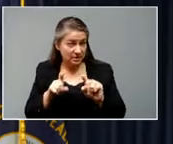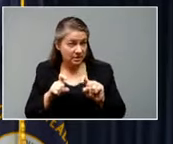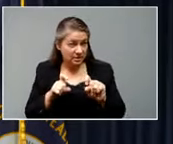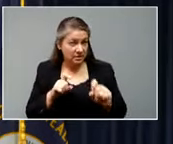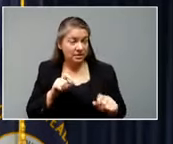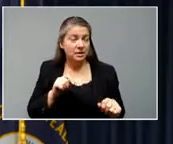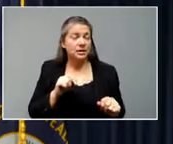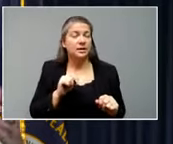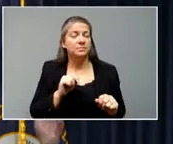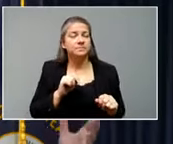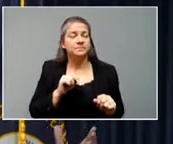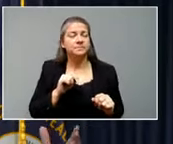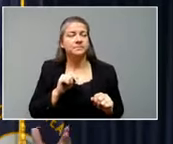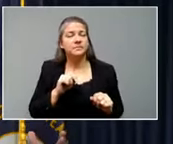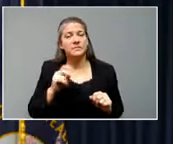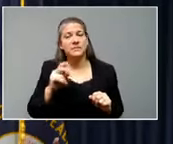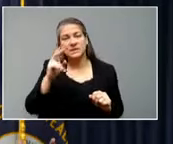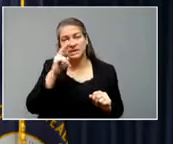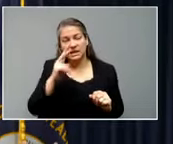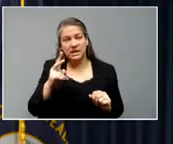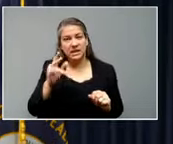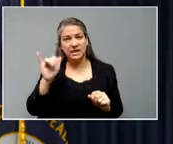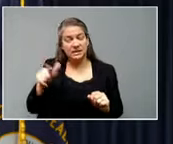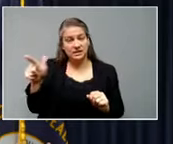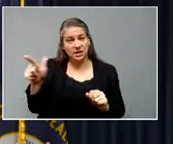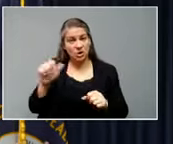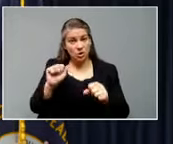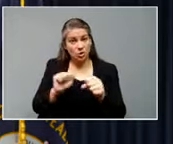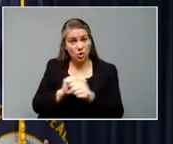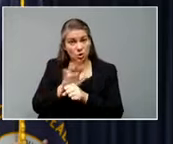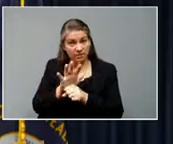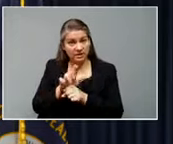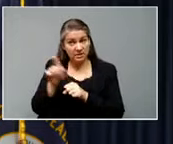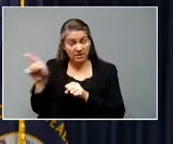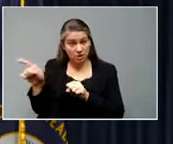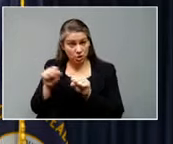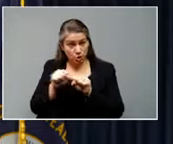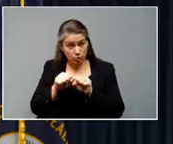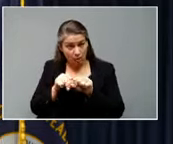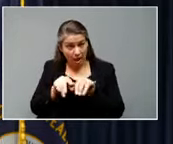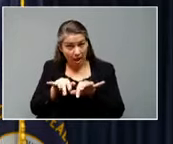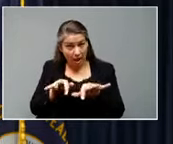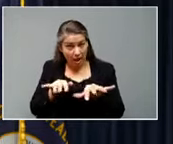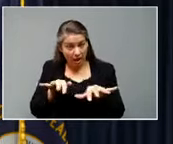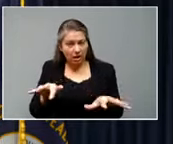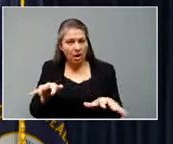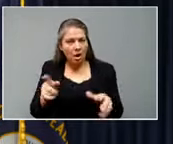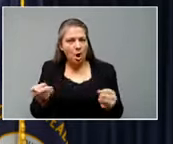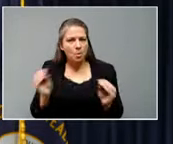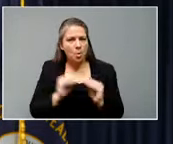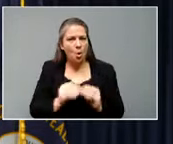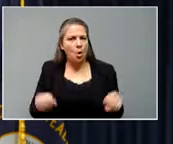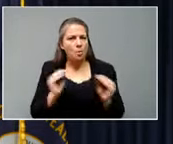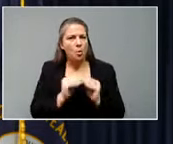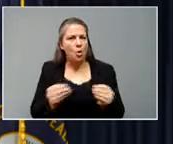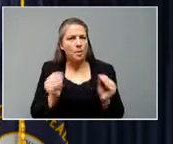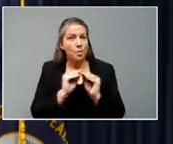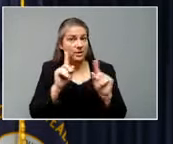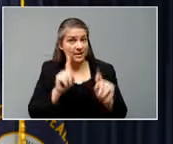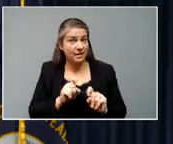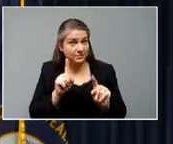there is more disease spreading. We have lots more tests that get done, and then it contracts as